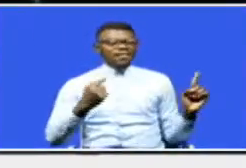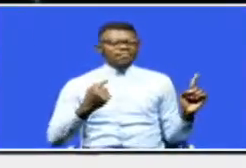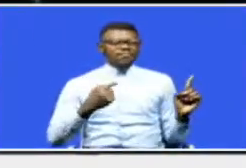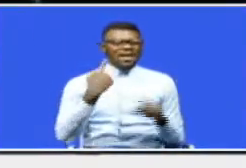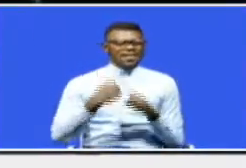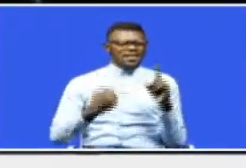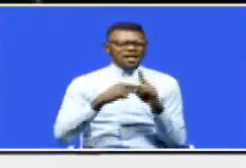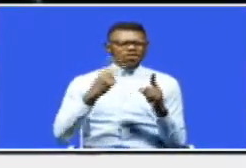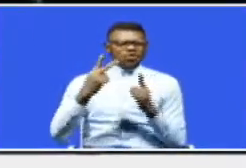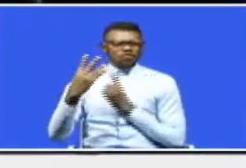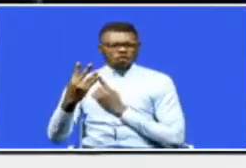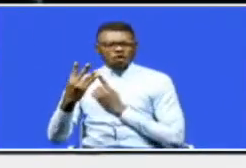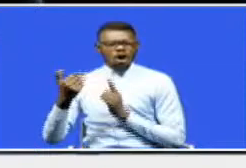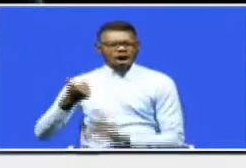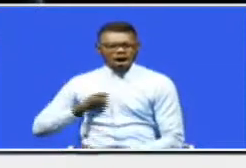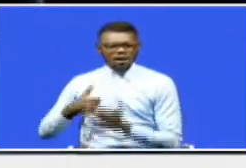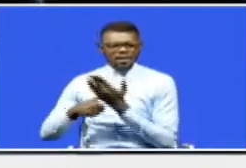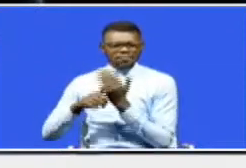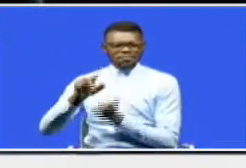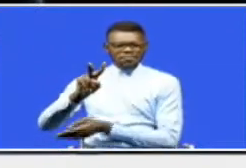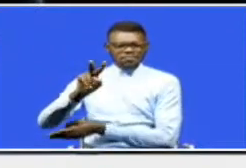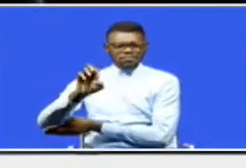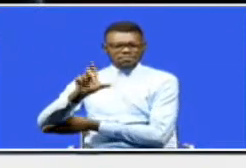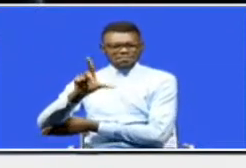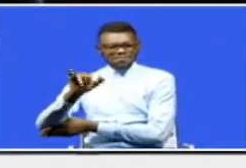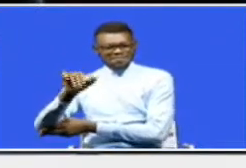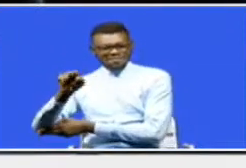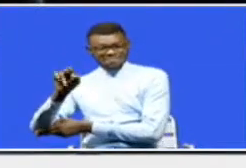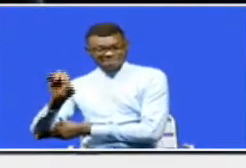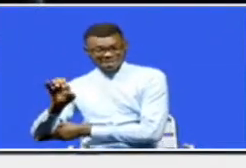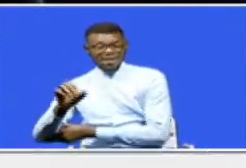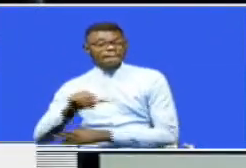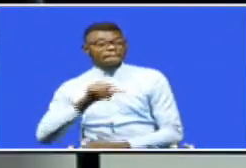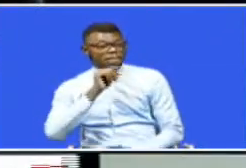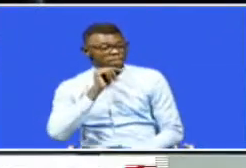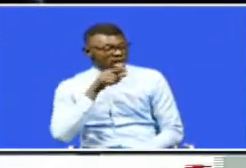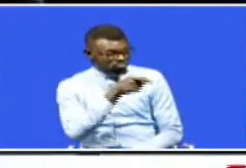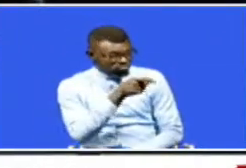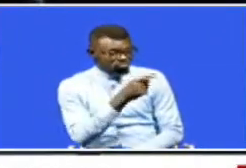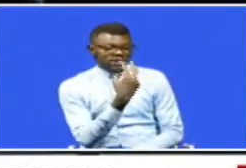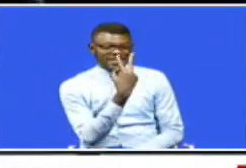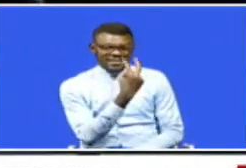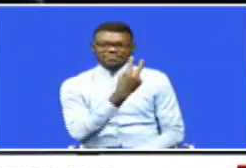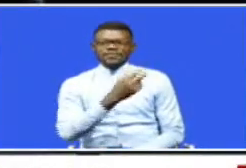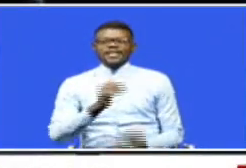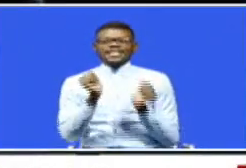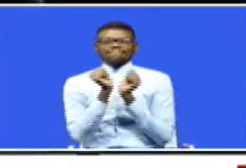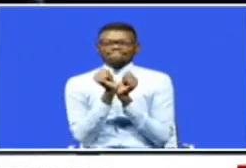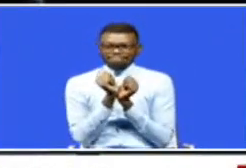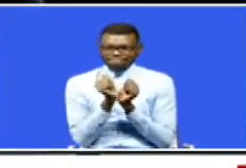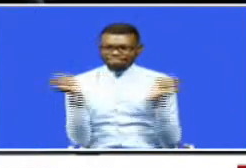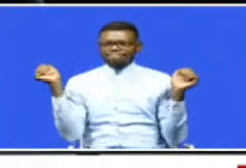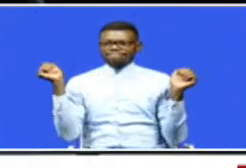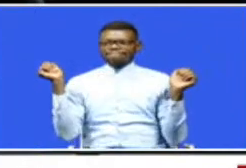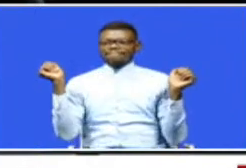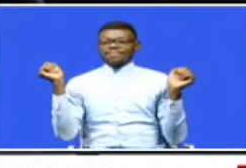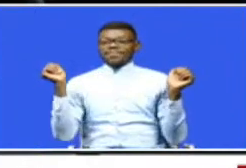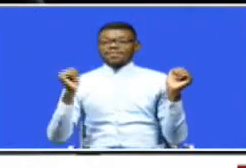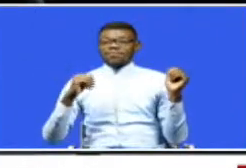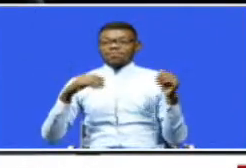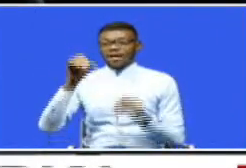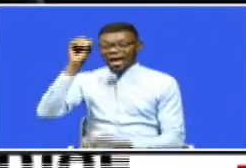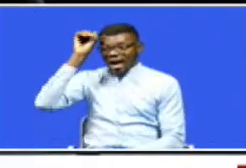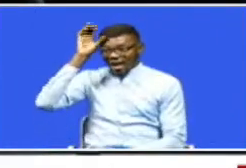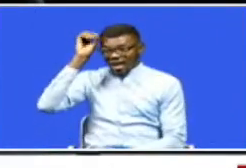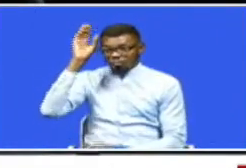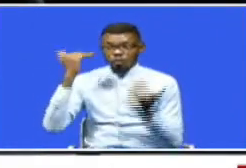Velvine Nungari Kinyanjui, will continue enjoying his freedom after his bail and bond terms were extended by a Kiambu court